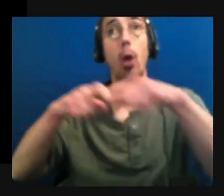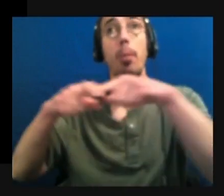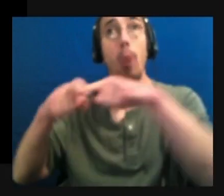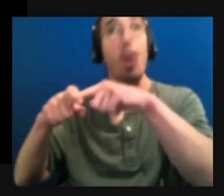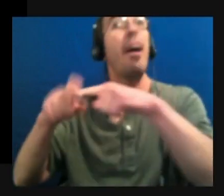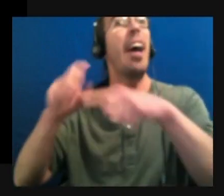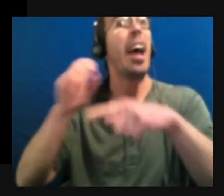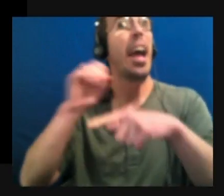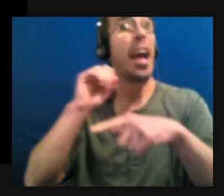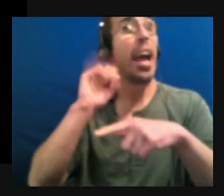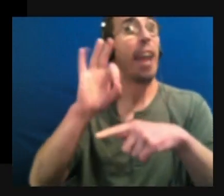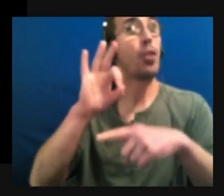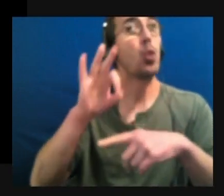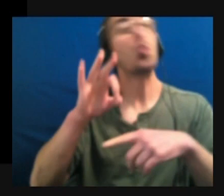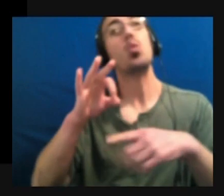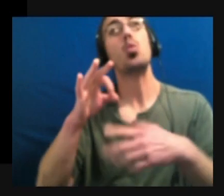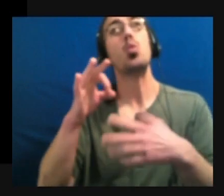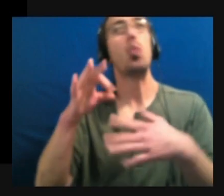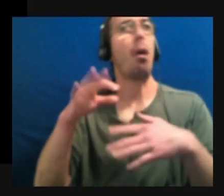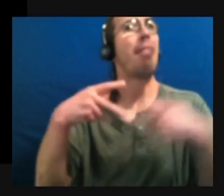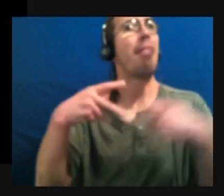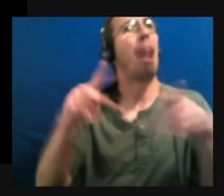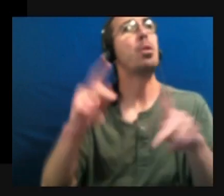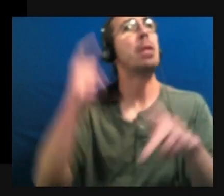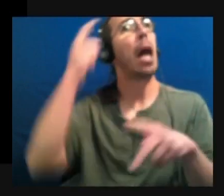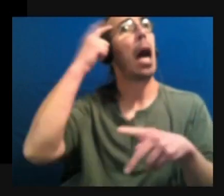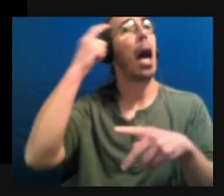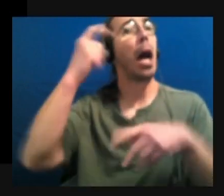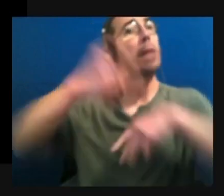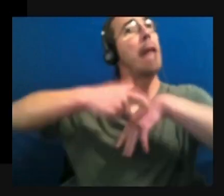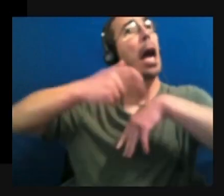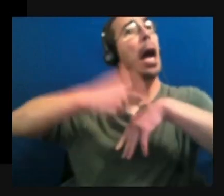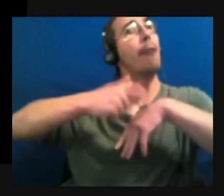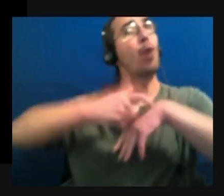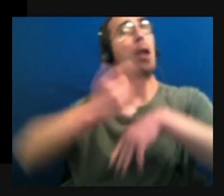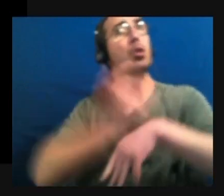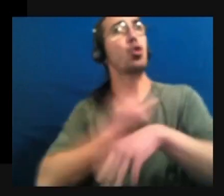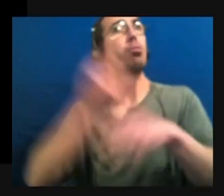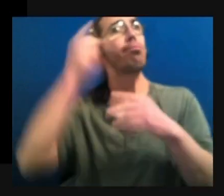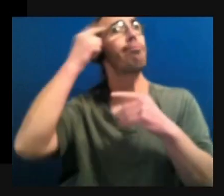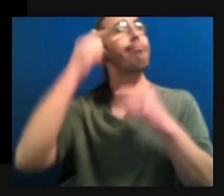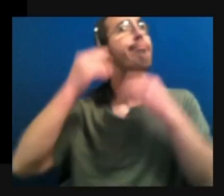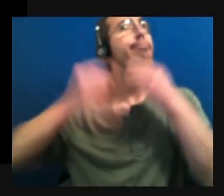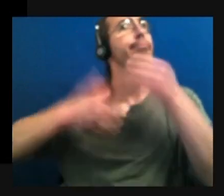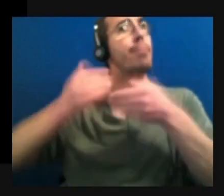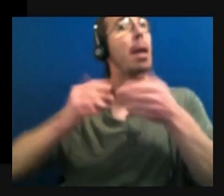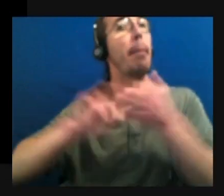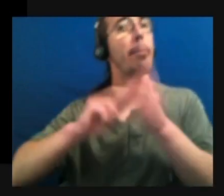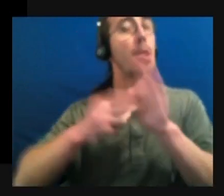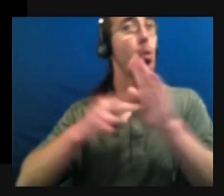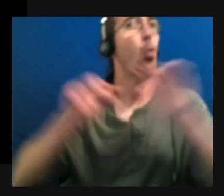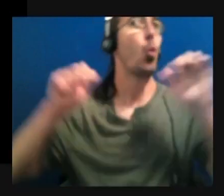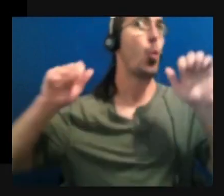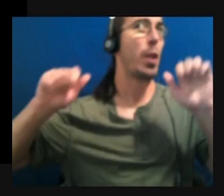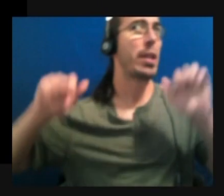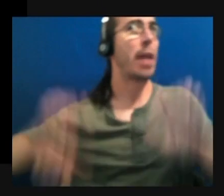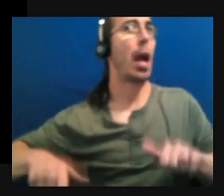some time to process information, then we are able to